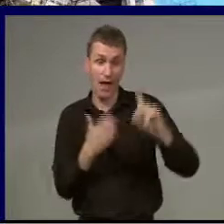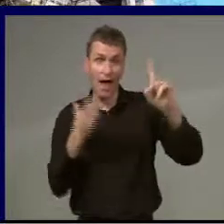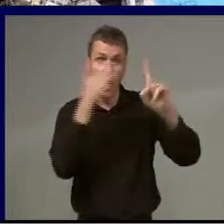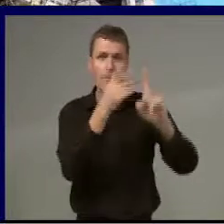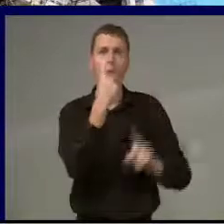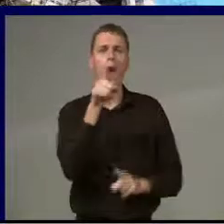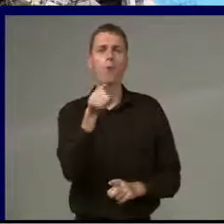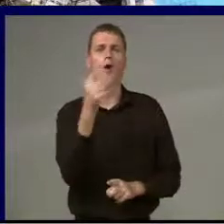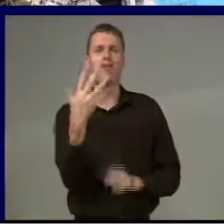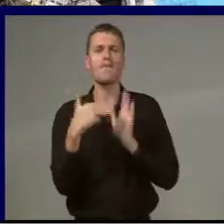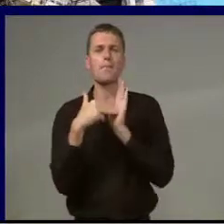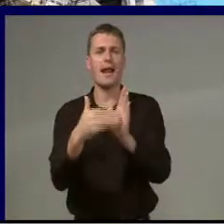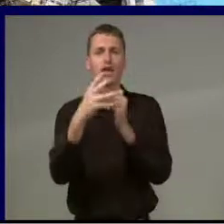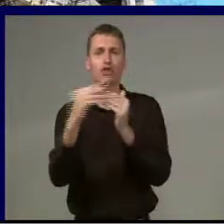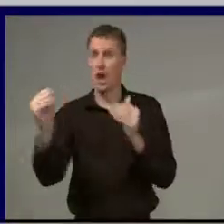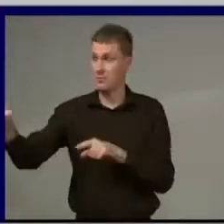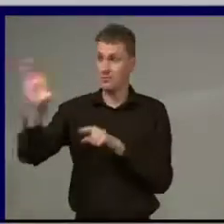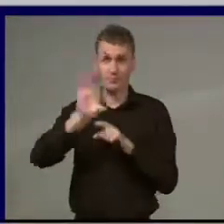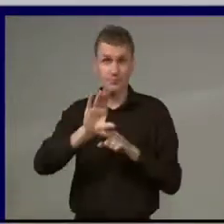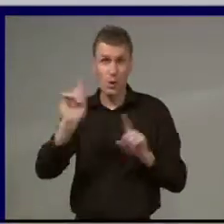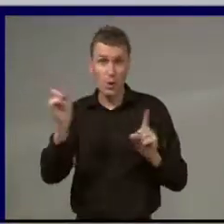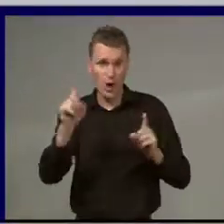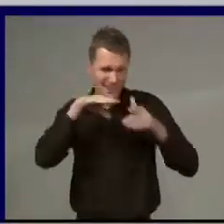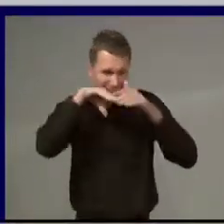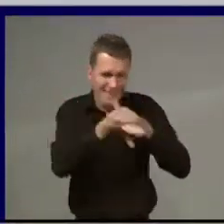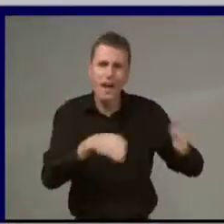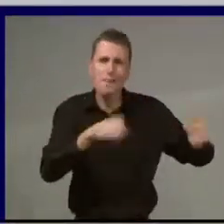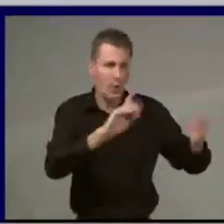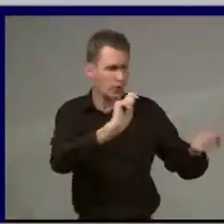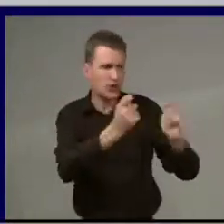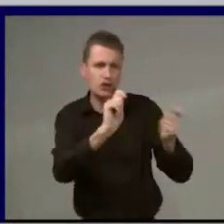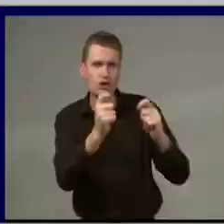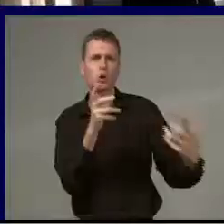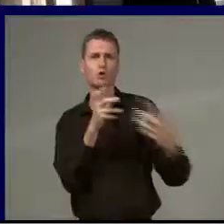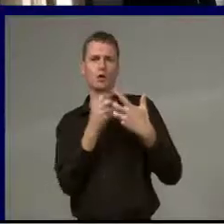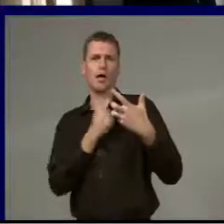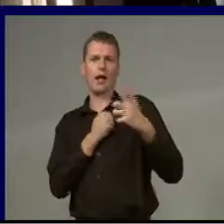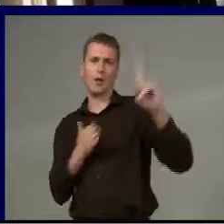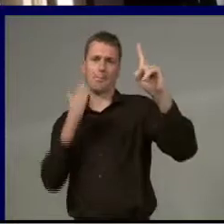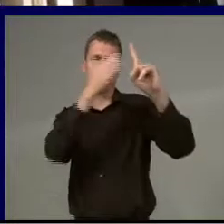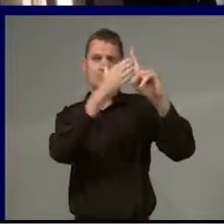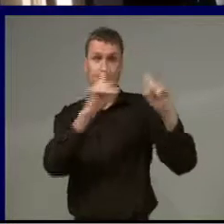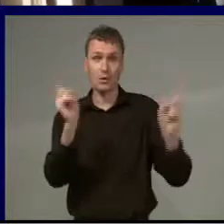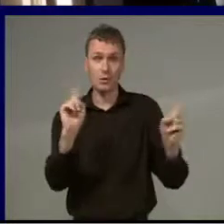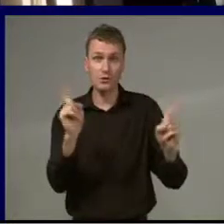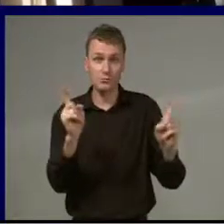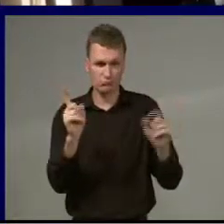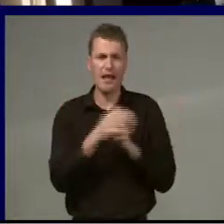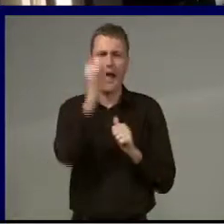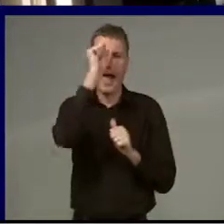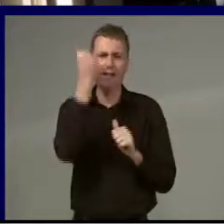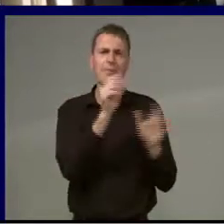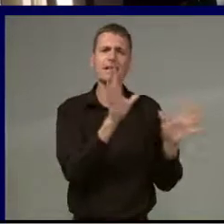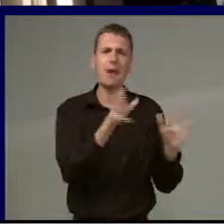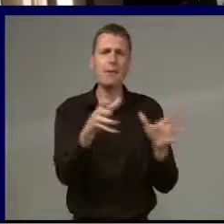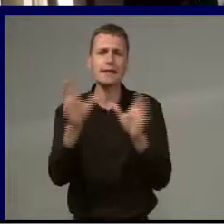million, and that's to adjust the interior of the space so that it can do the things that we want it to do, which is house those academic departments and have